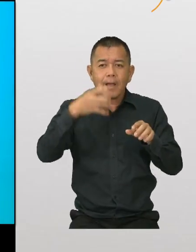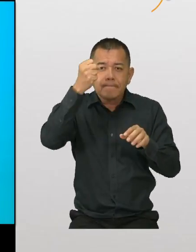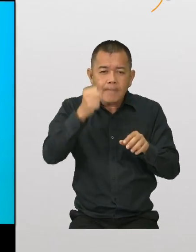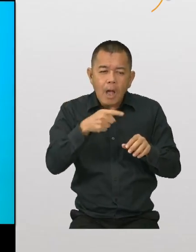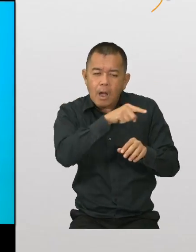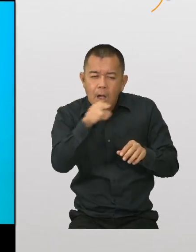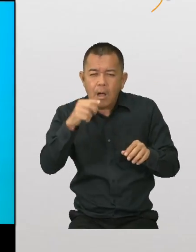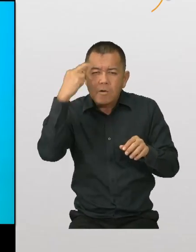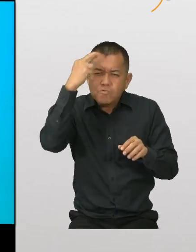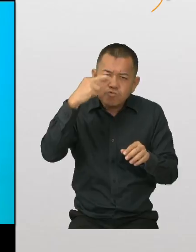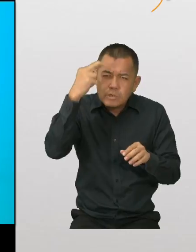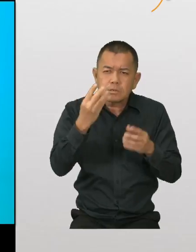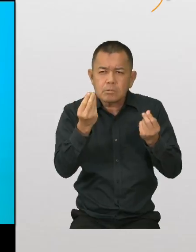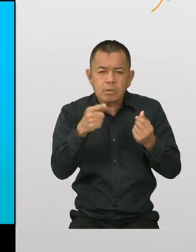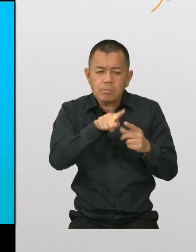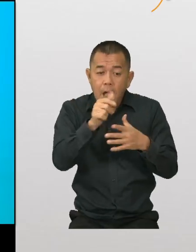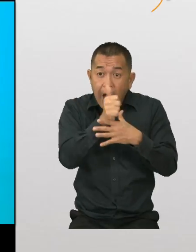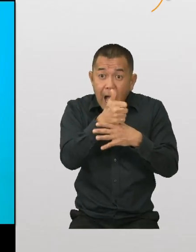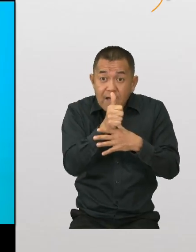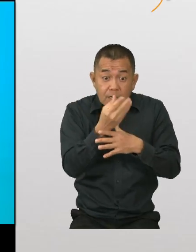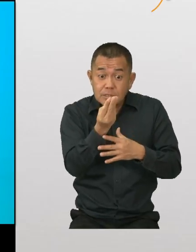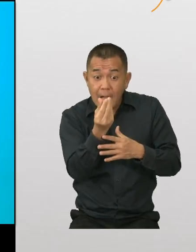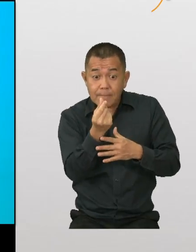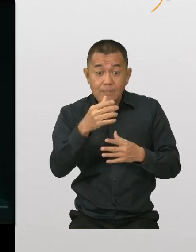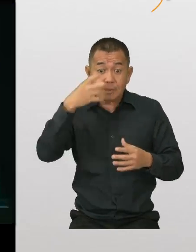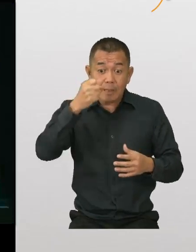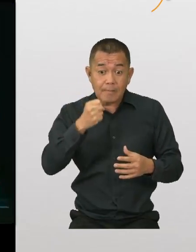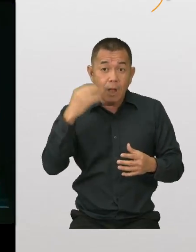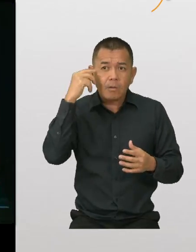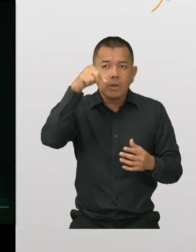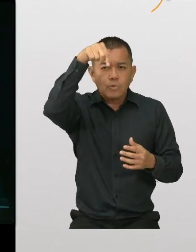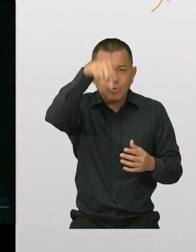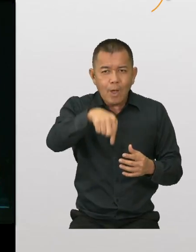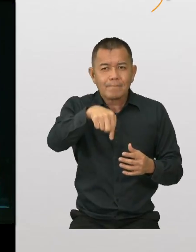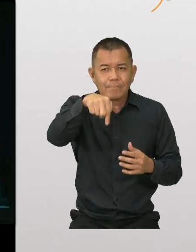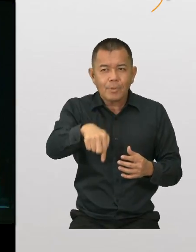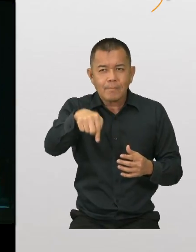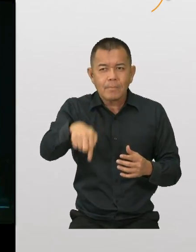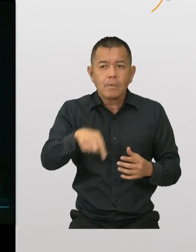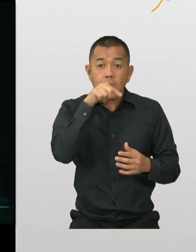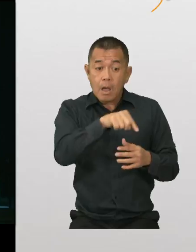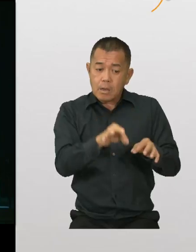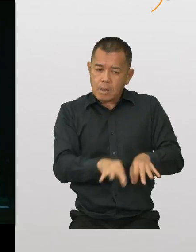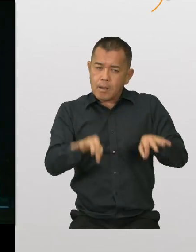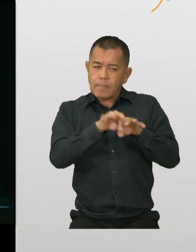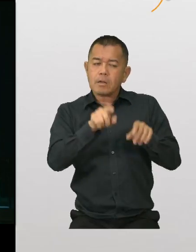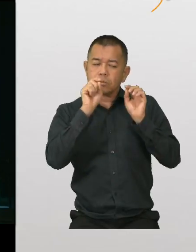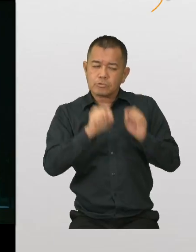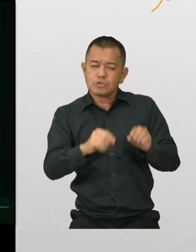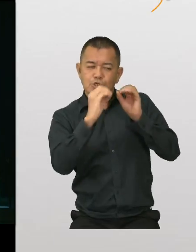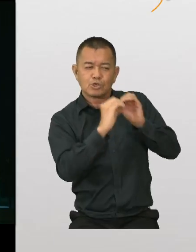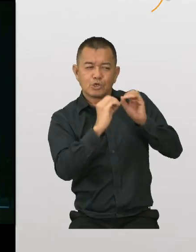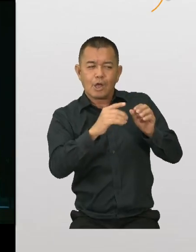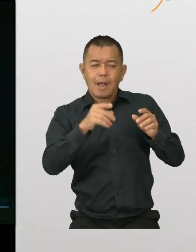milk have dropped. More importantly, young parents are better informed.